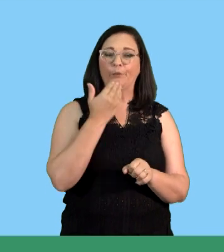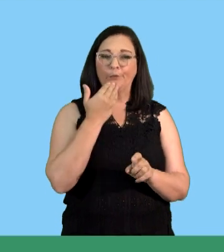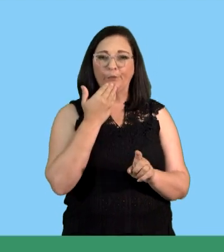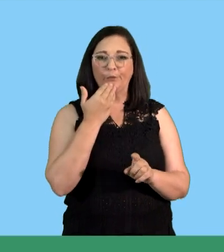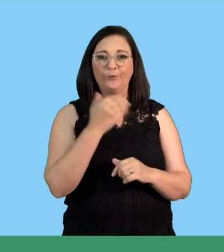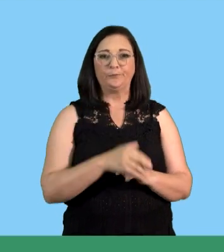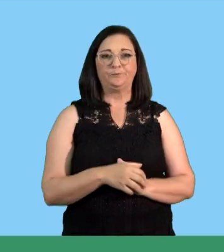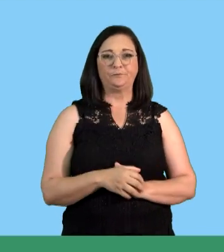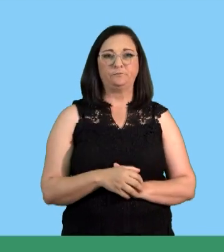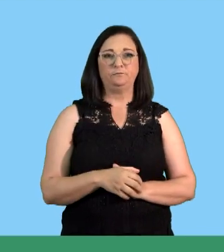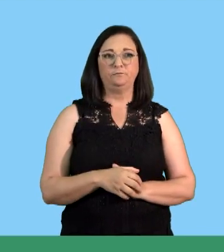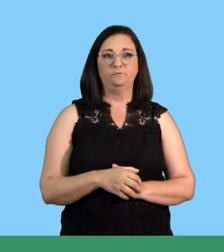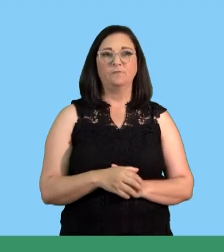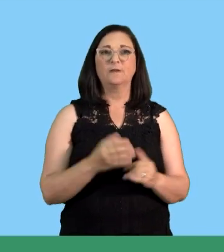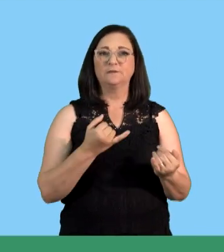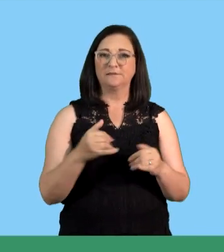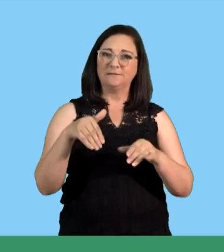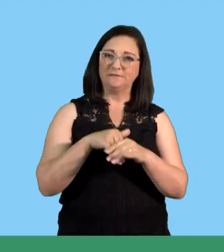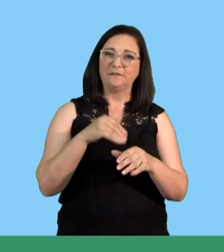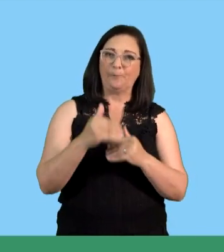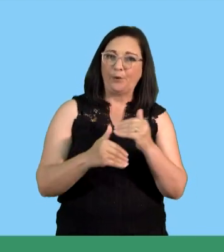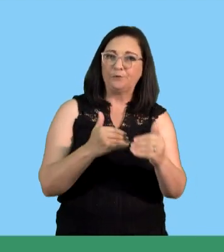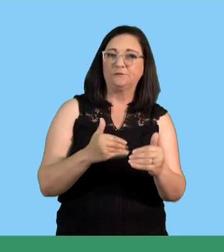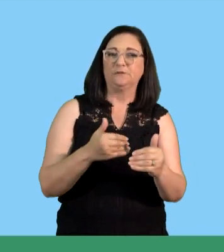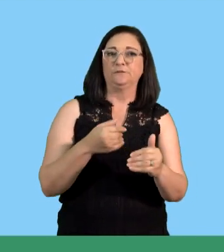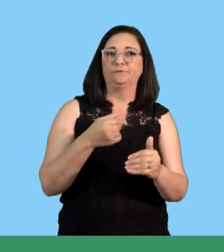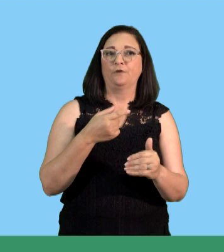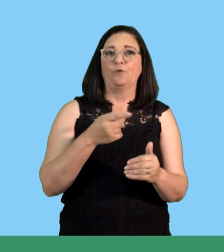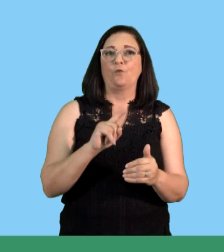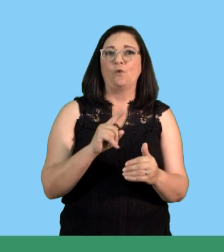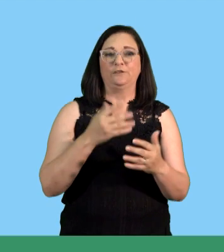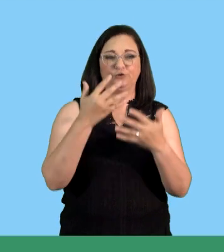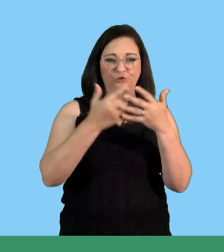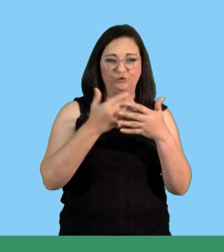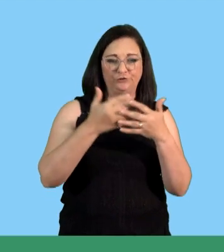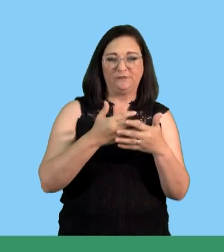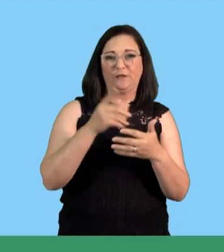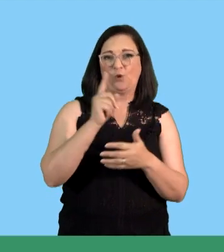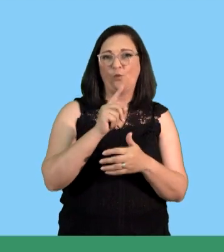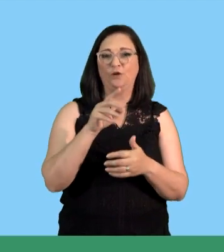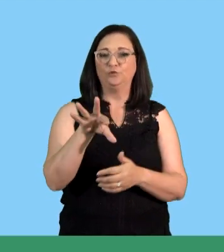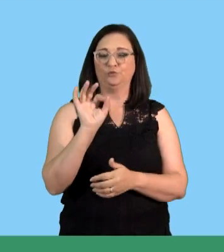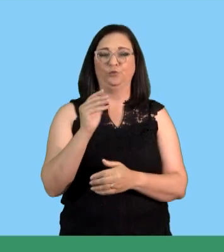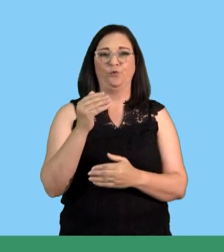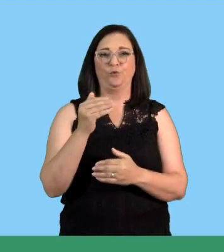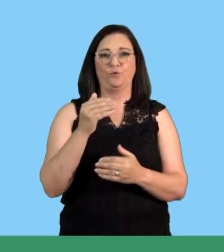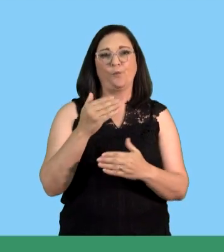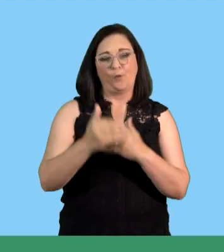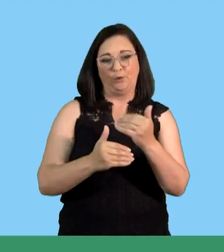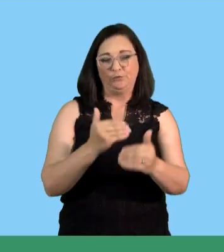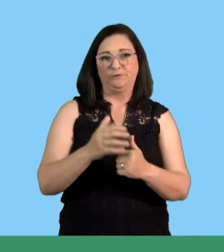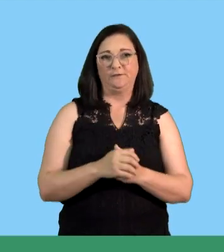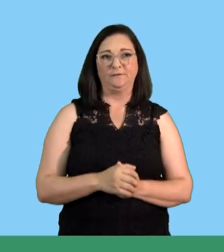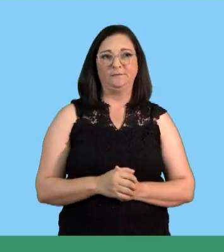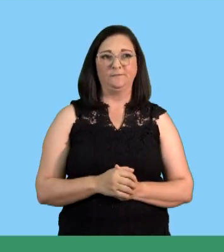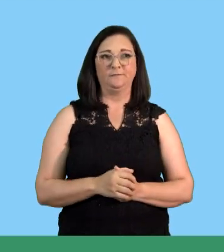now. We are still on the selection process, but we're doing screening as part of selection process. Very,